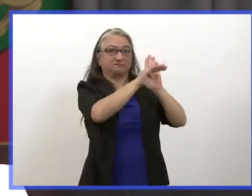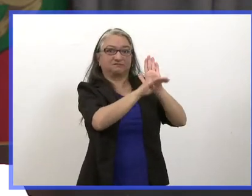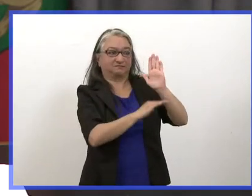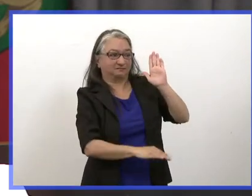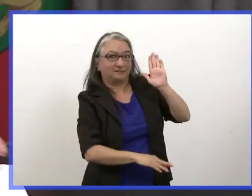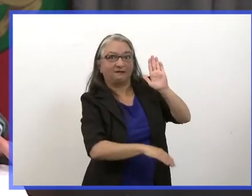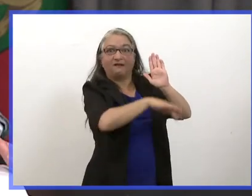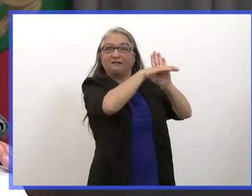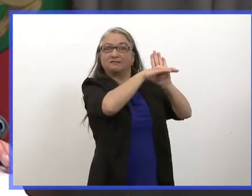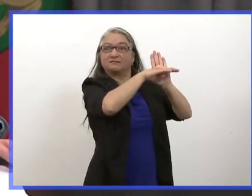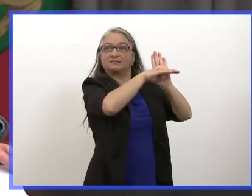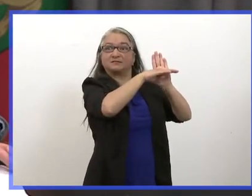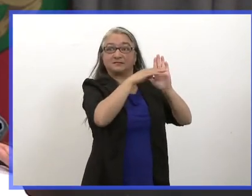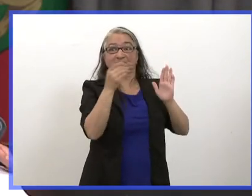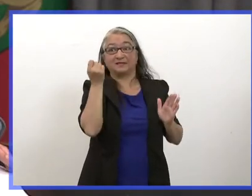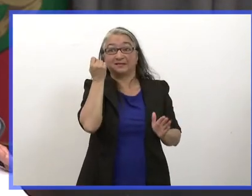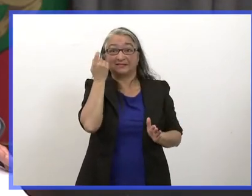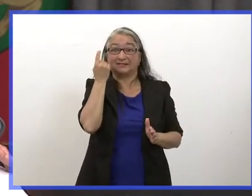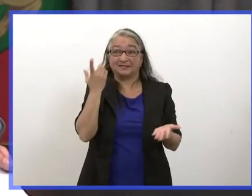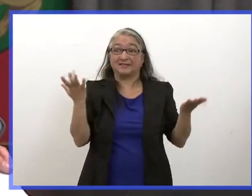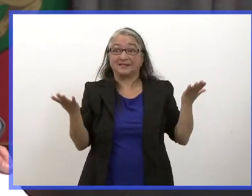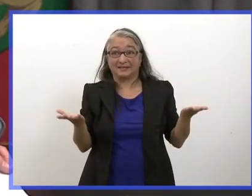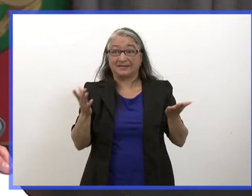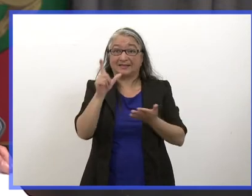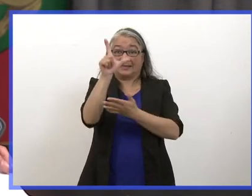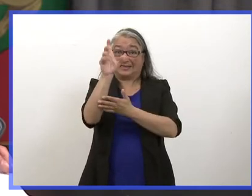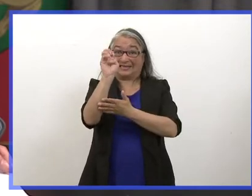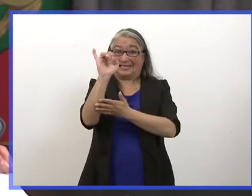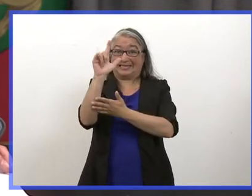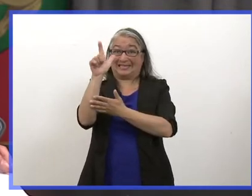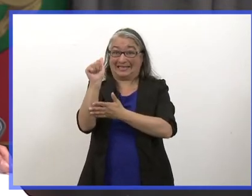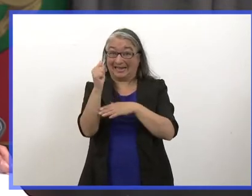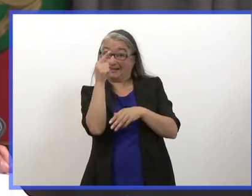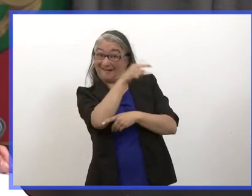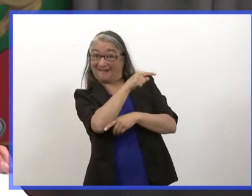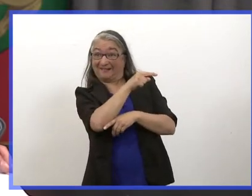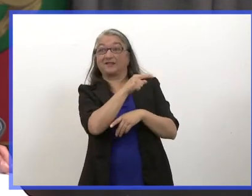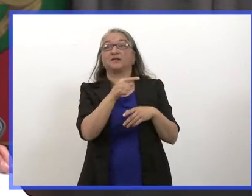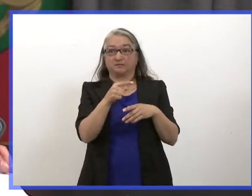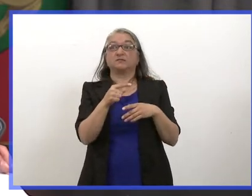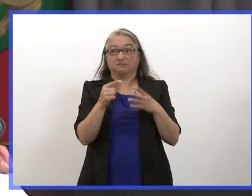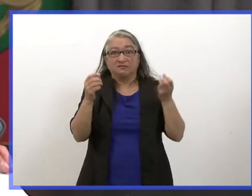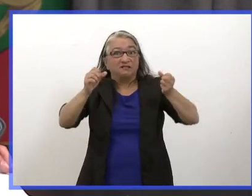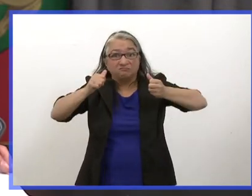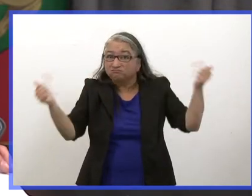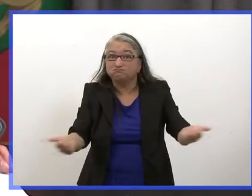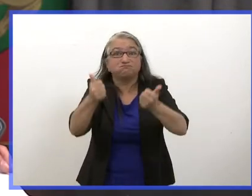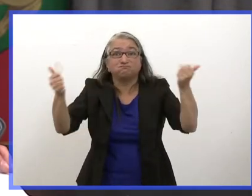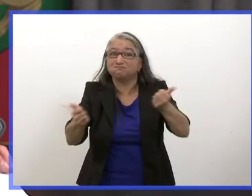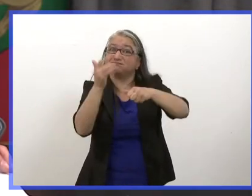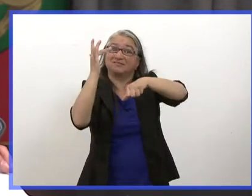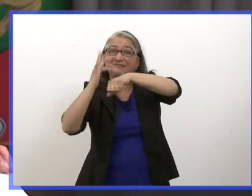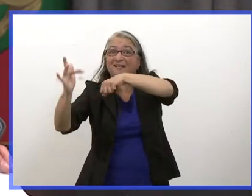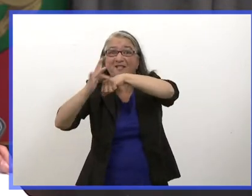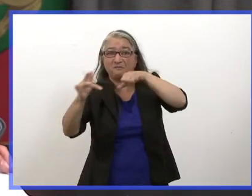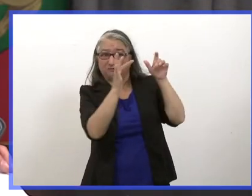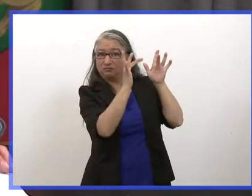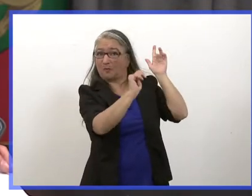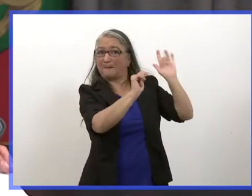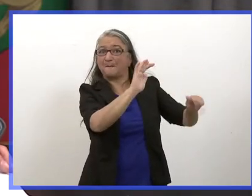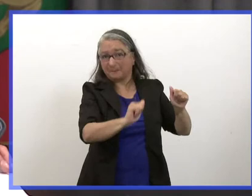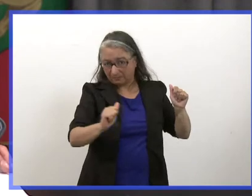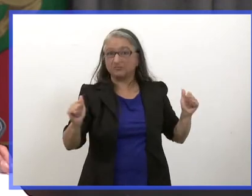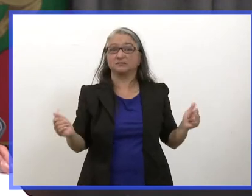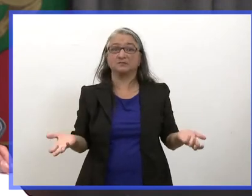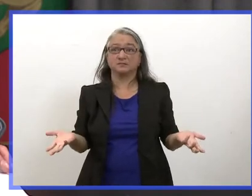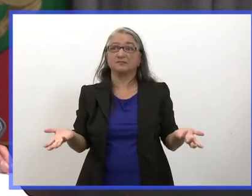and encourage you to book at that location if you're 18 plus. In fact, today and tomorrow, the Lila location is now open